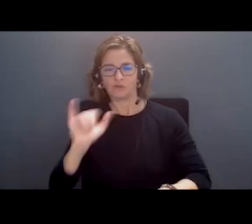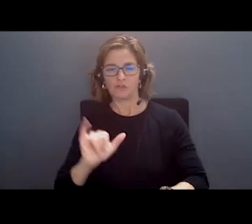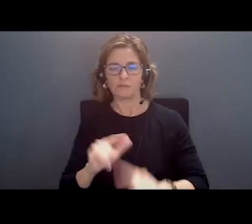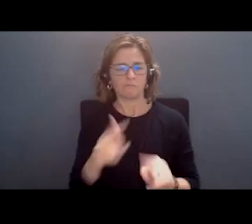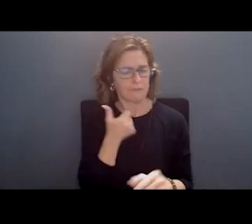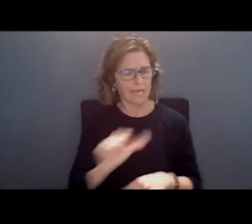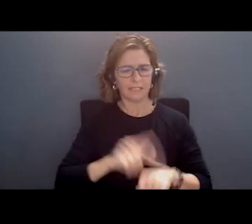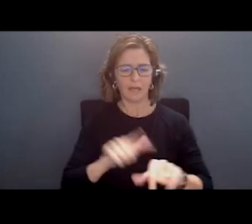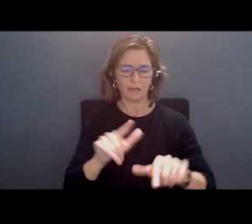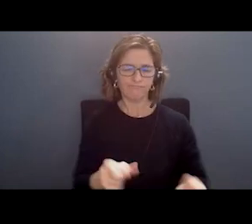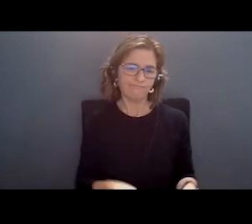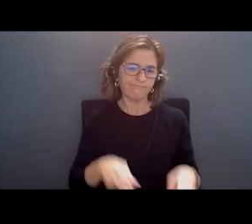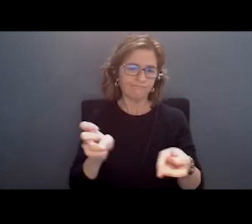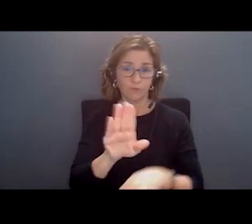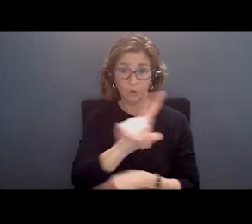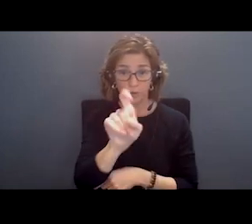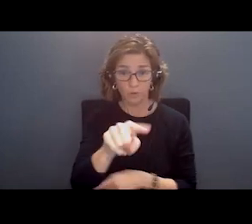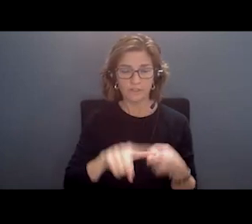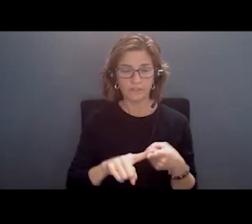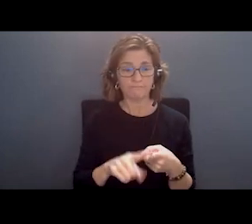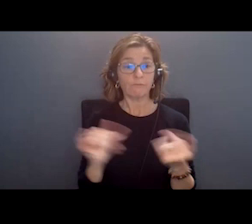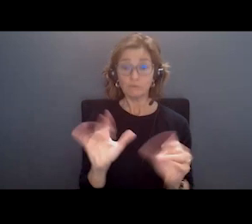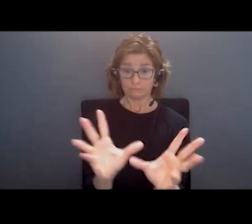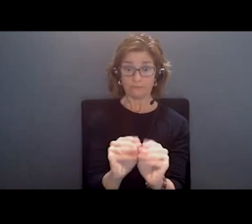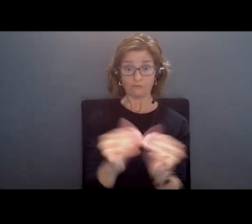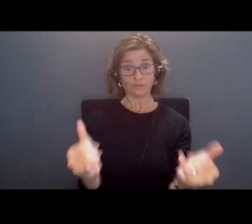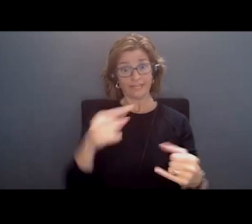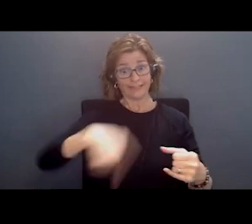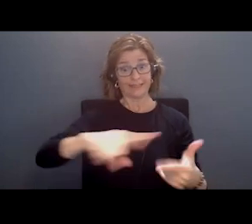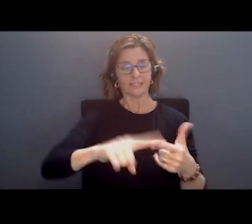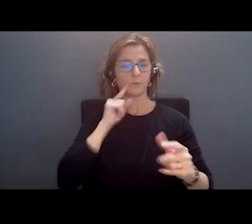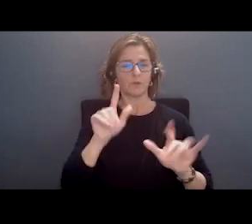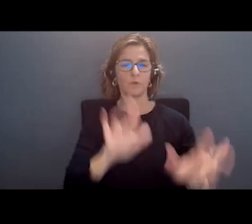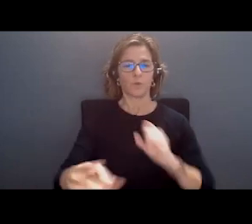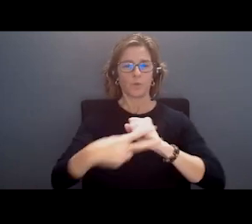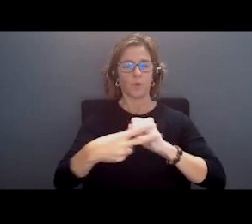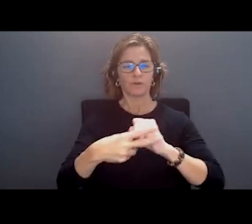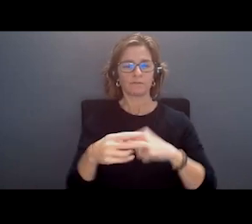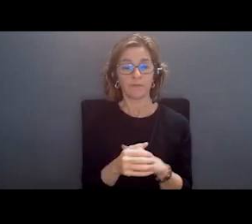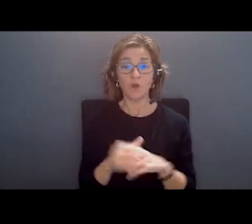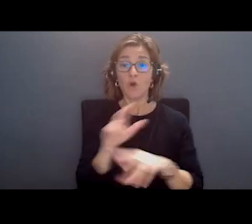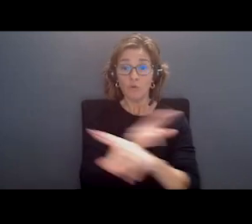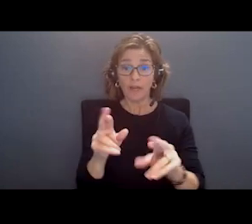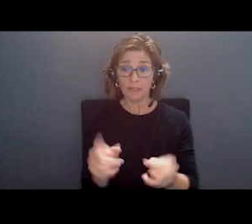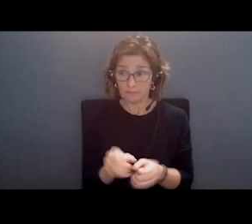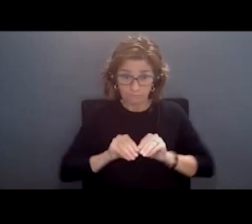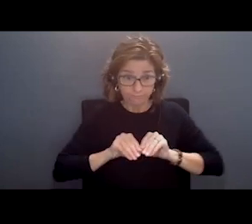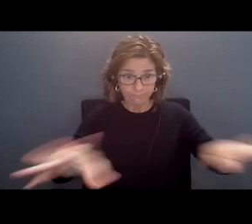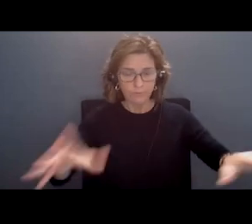Please note that we will be recording today's webinar. You will receive an email when it becomes available.